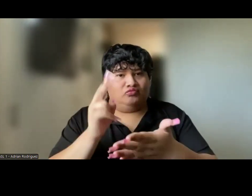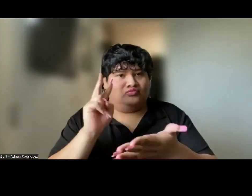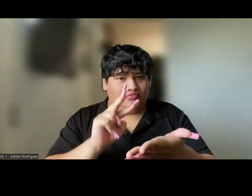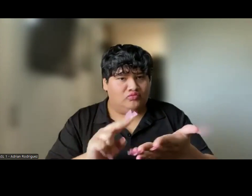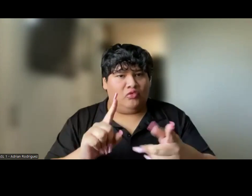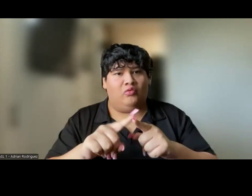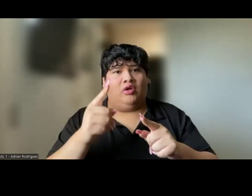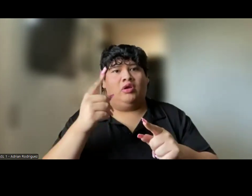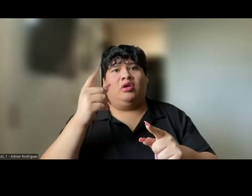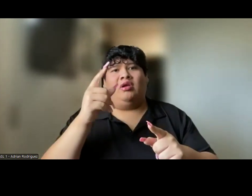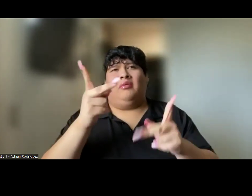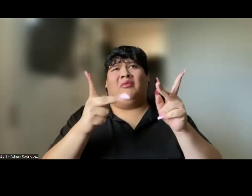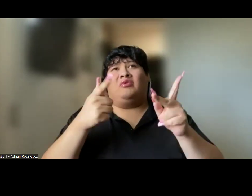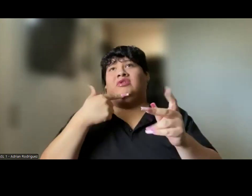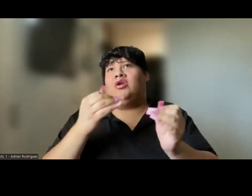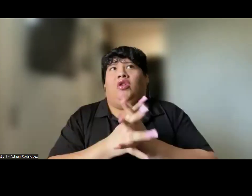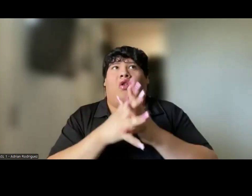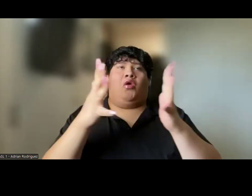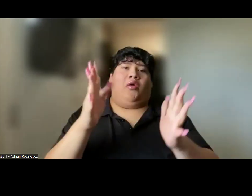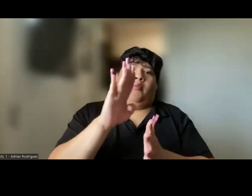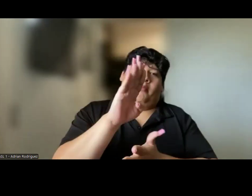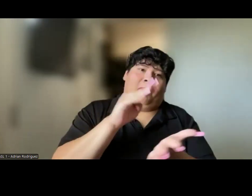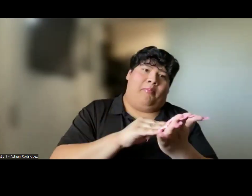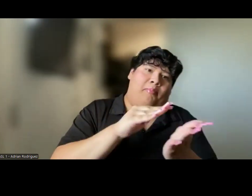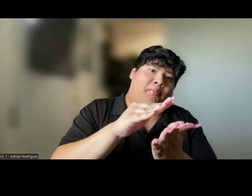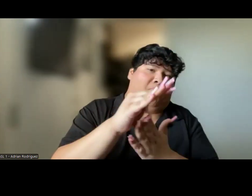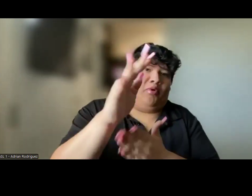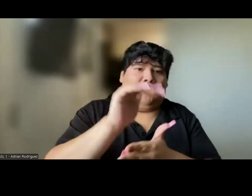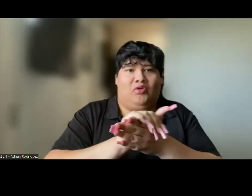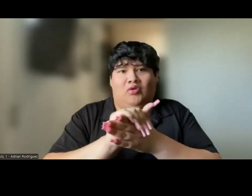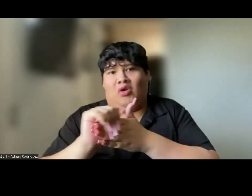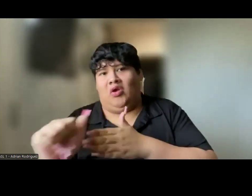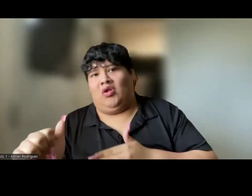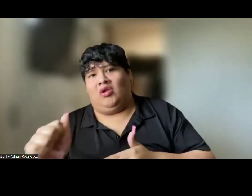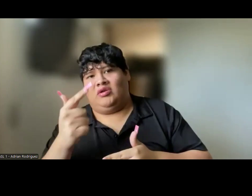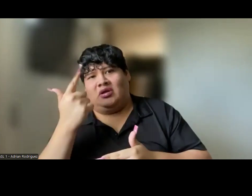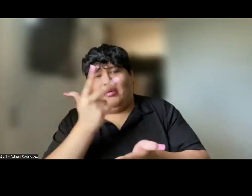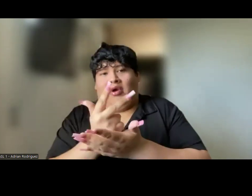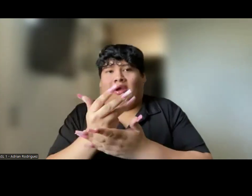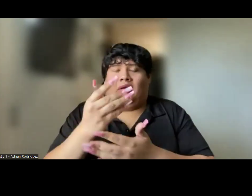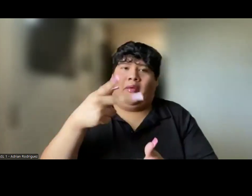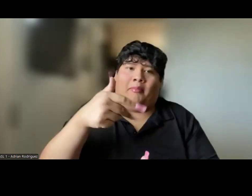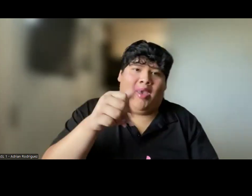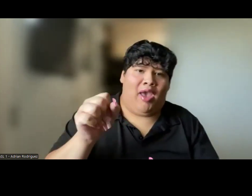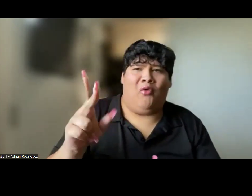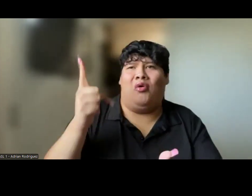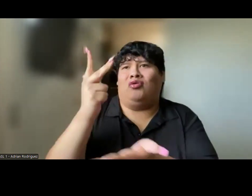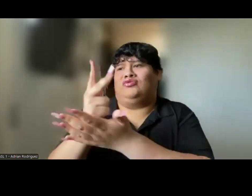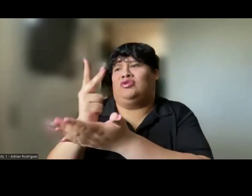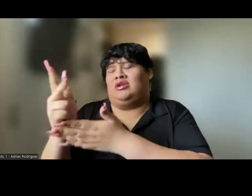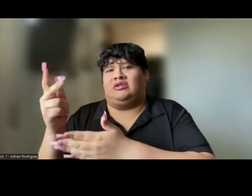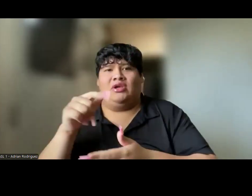might be high as $1 billion over the course of the plan. When you look at like things like park passes and transportation to disaster recovery. So